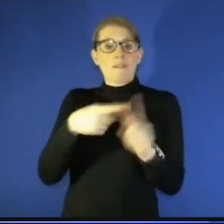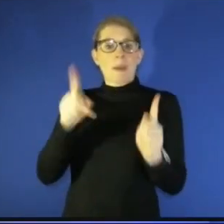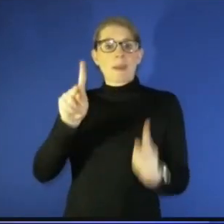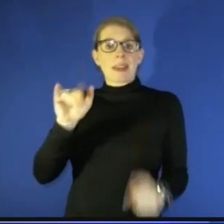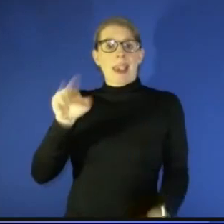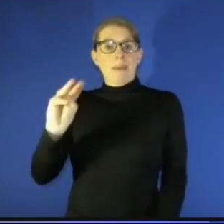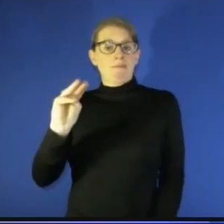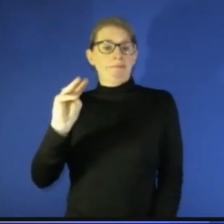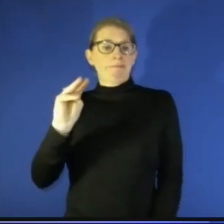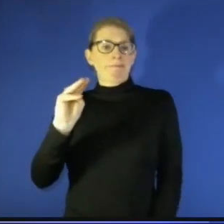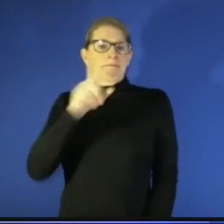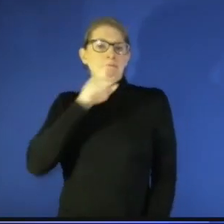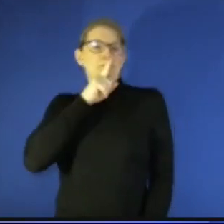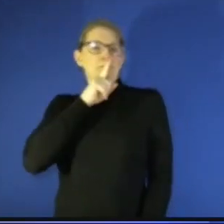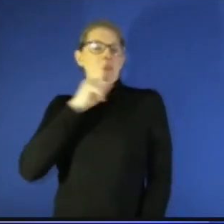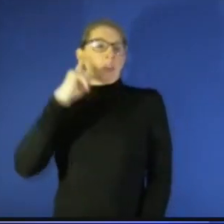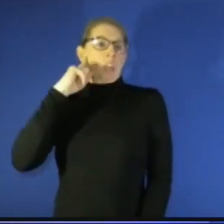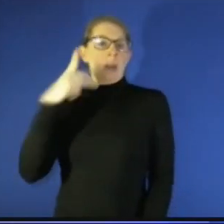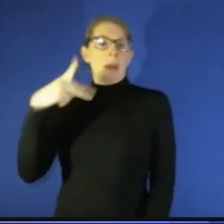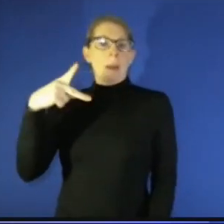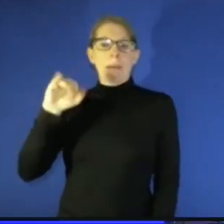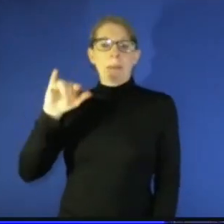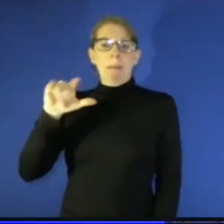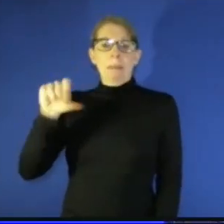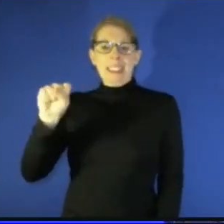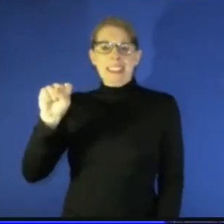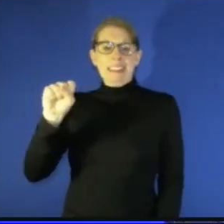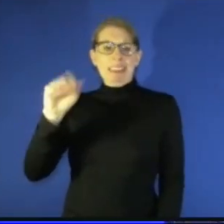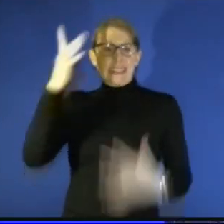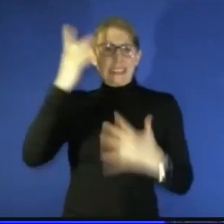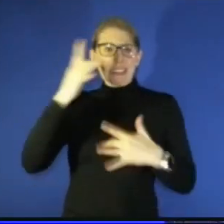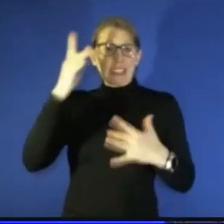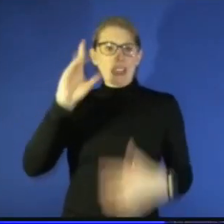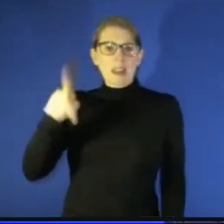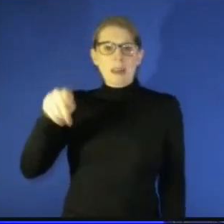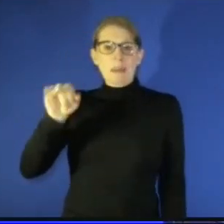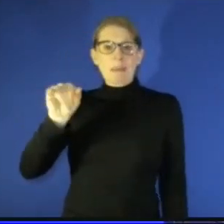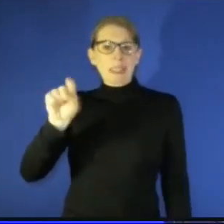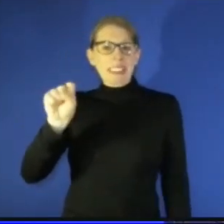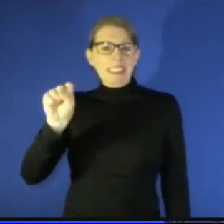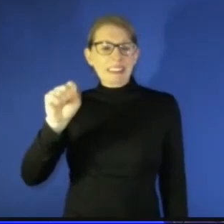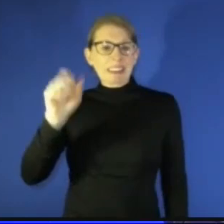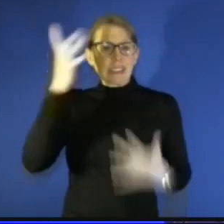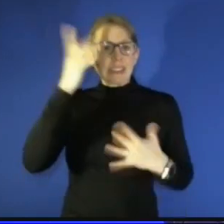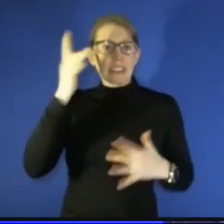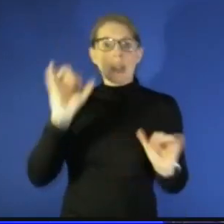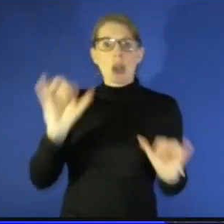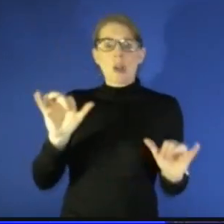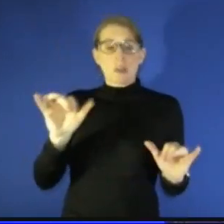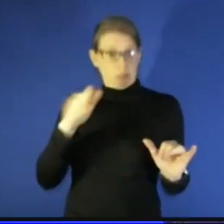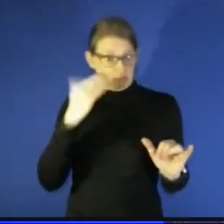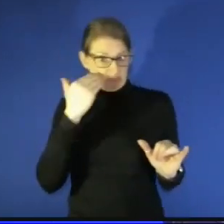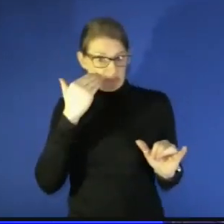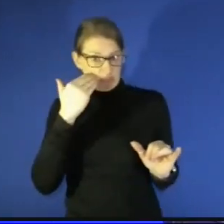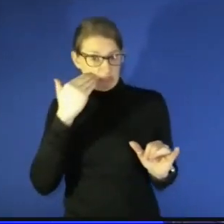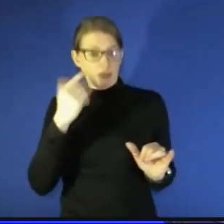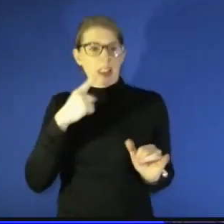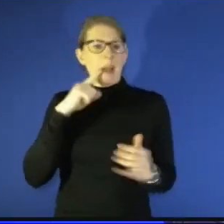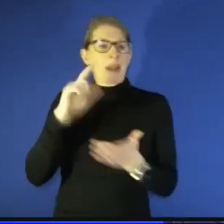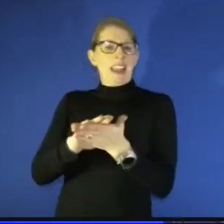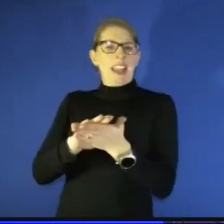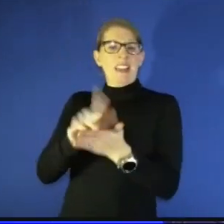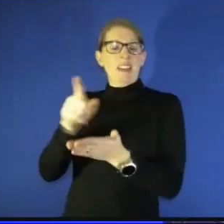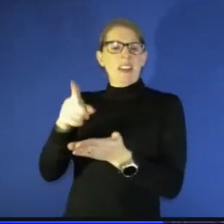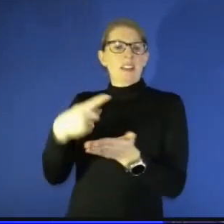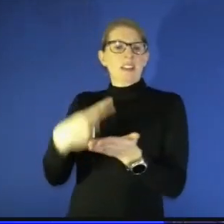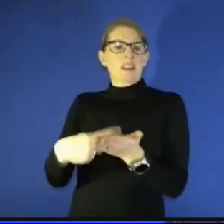you have. What is Pick's disease? Pick's disease? Pick's disease. Are you familiar? I believe they're referring to a